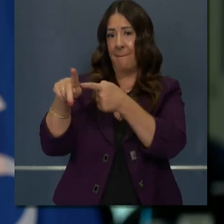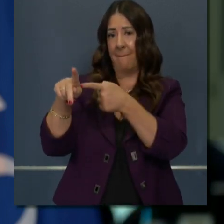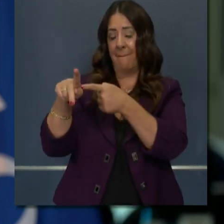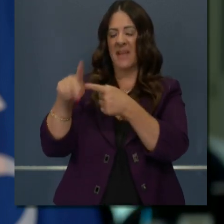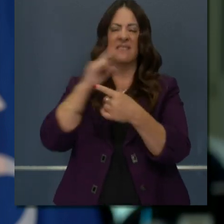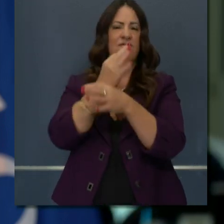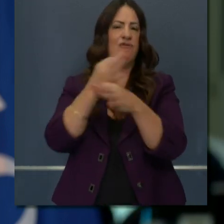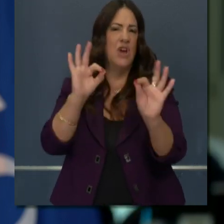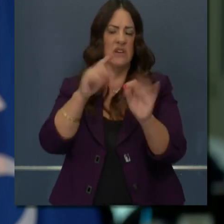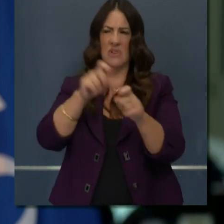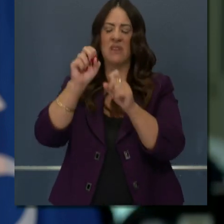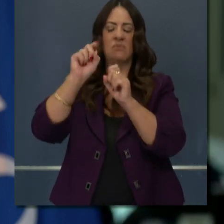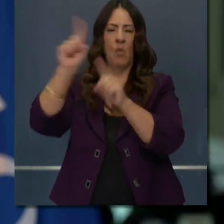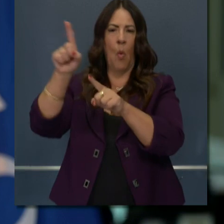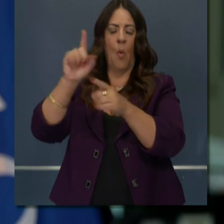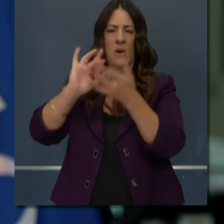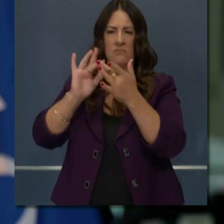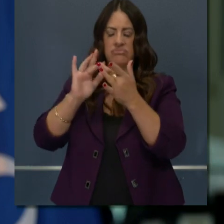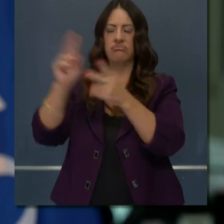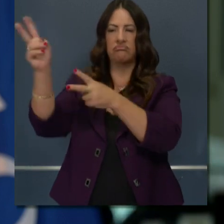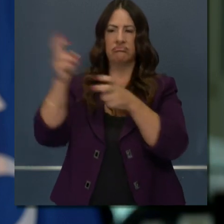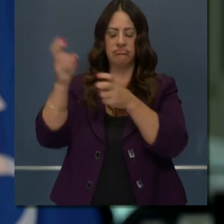to download it by visiting